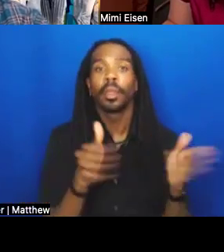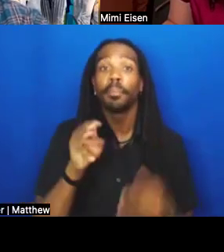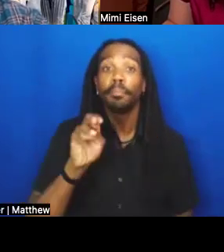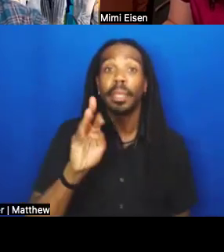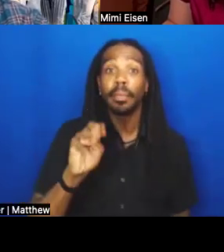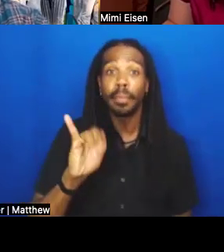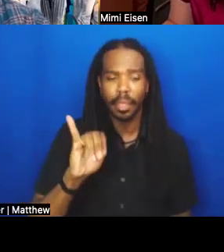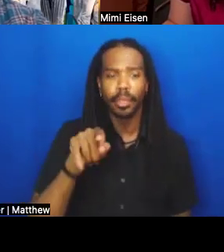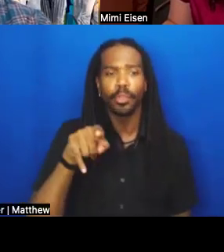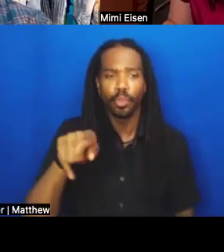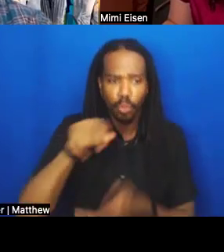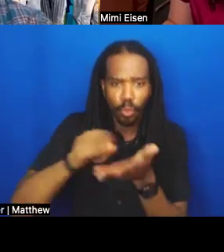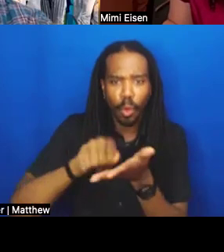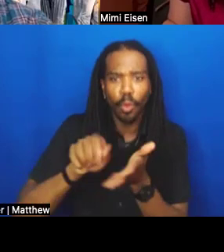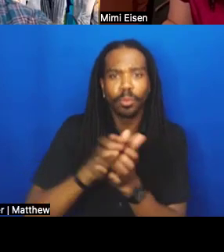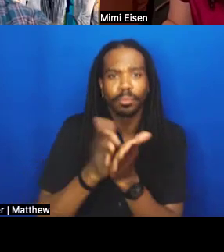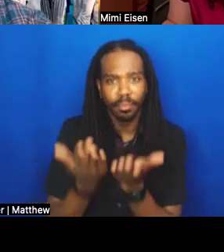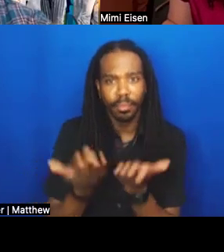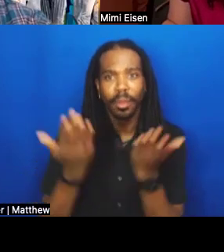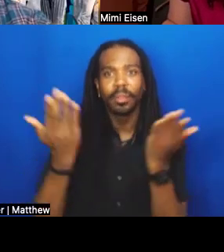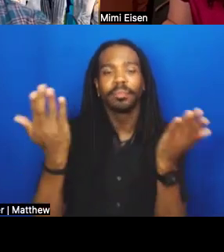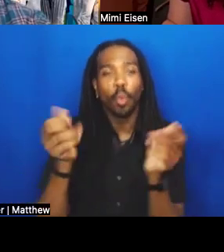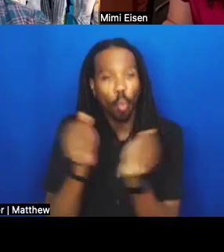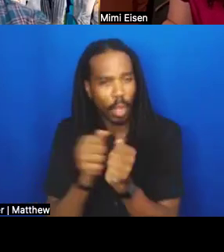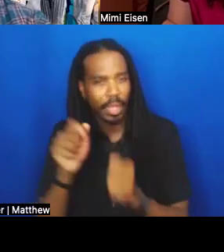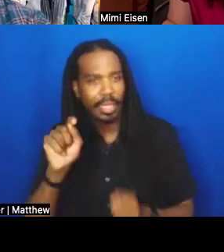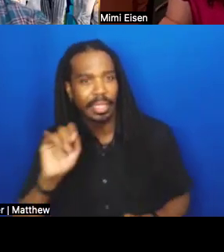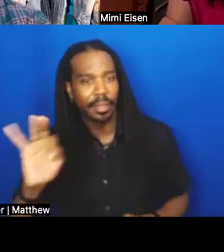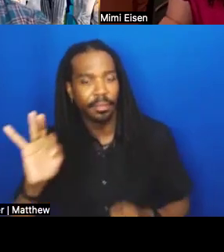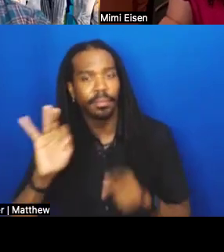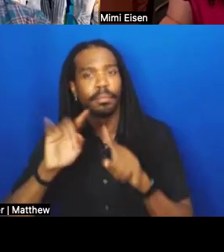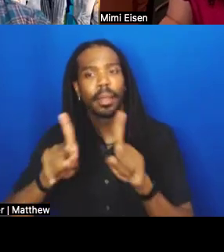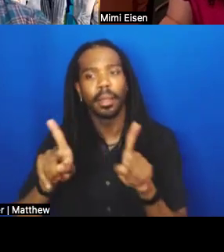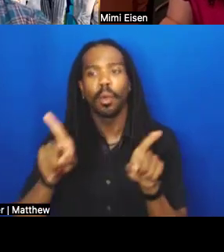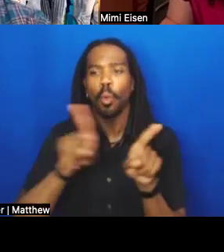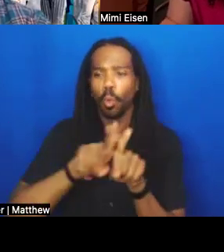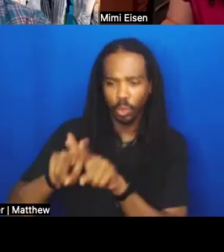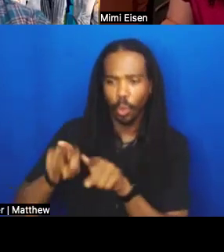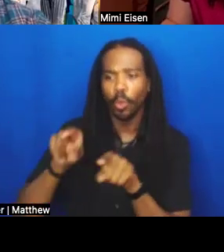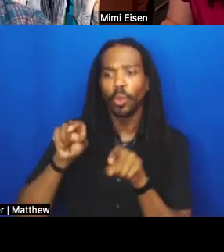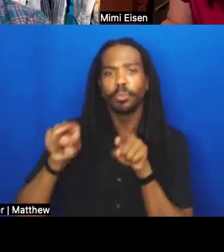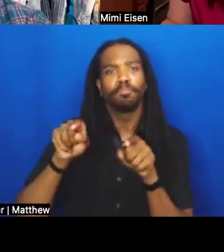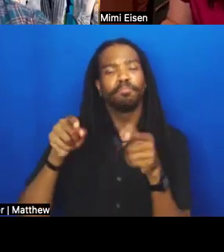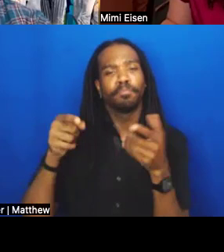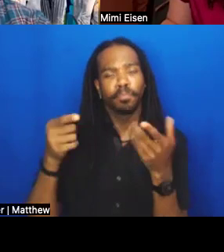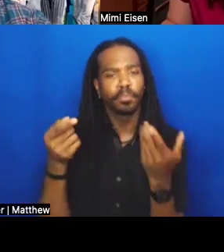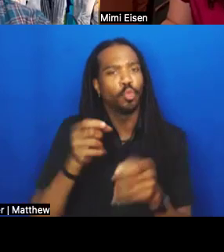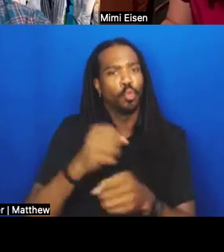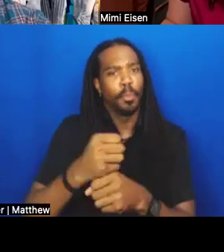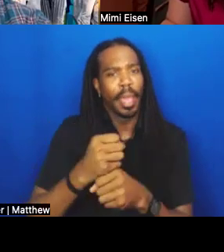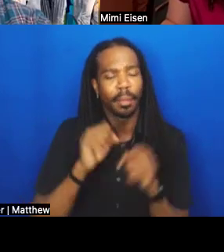Loyalists and Patriots lesson with Tiff, but you also created another incredible